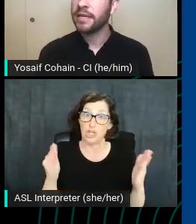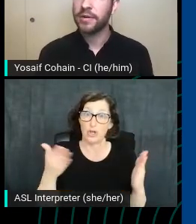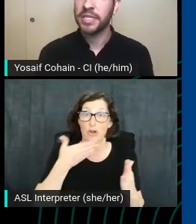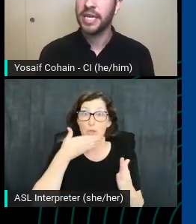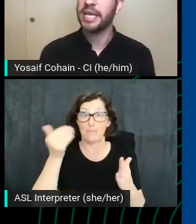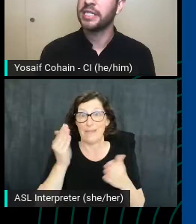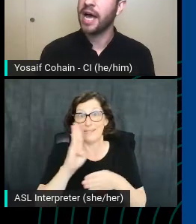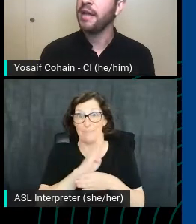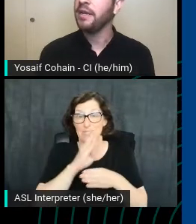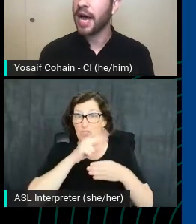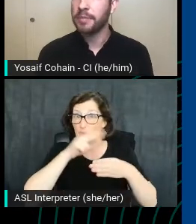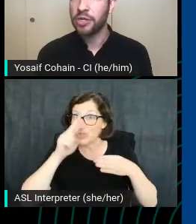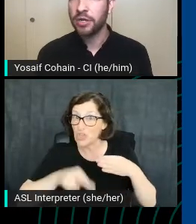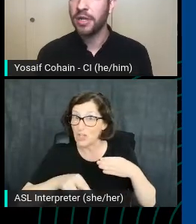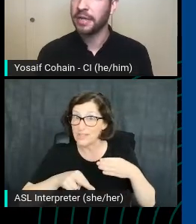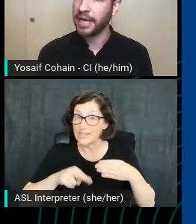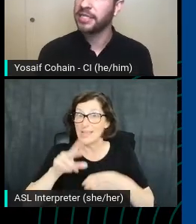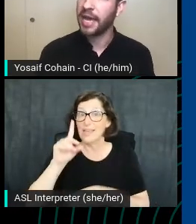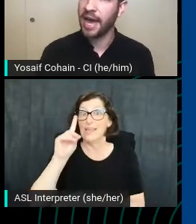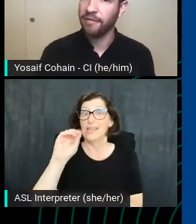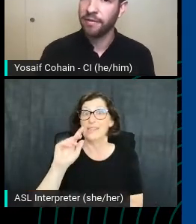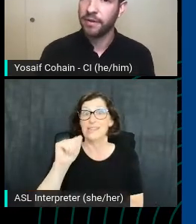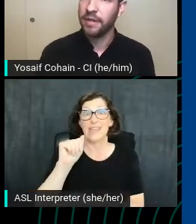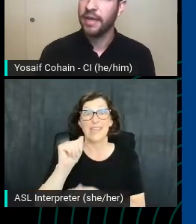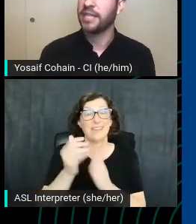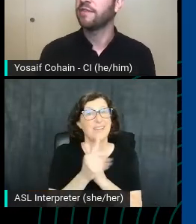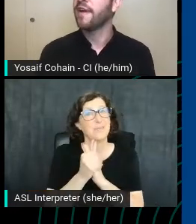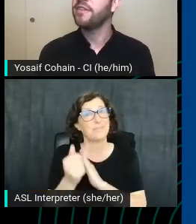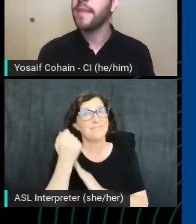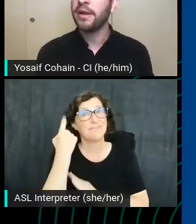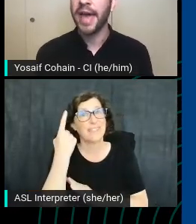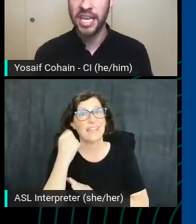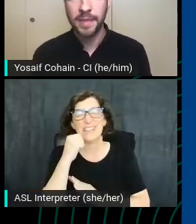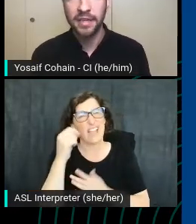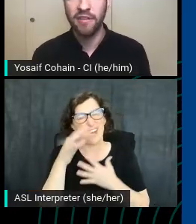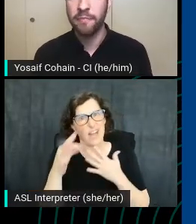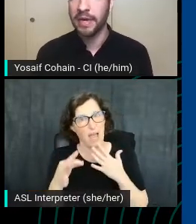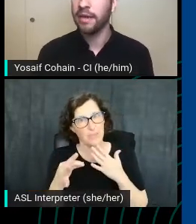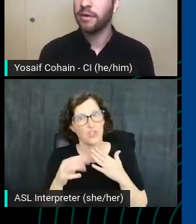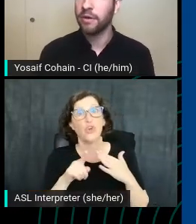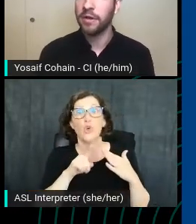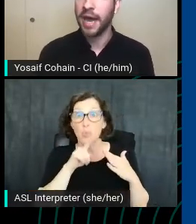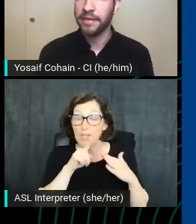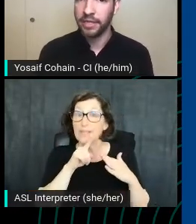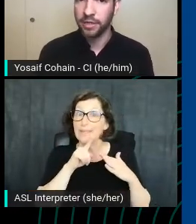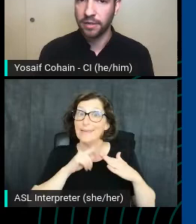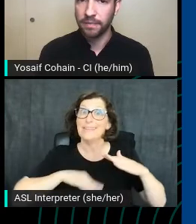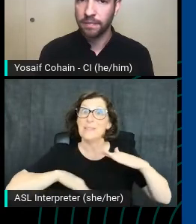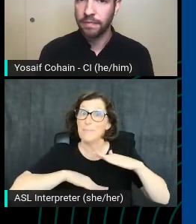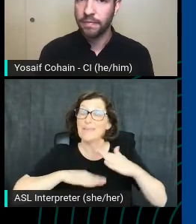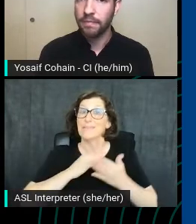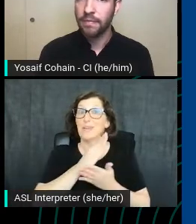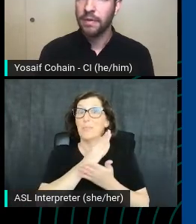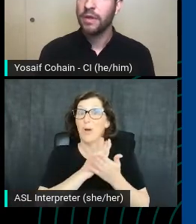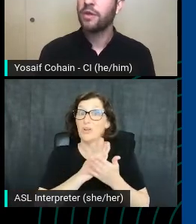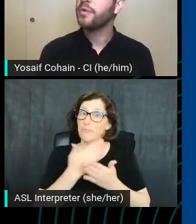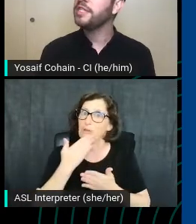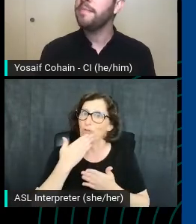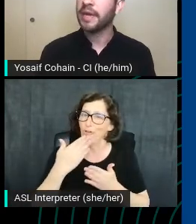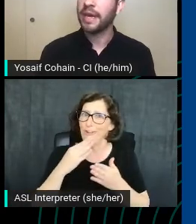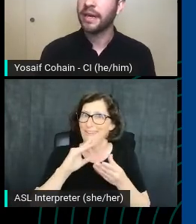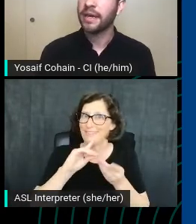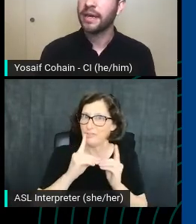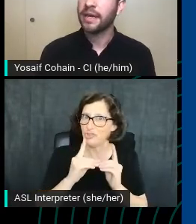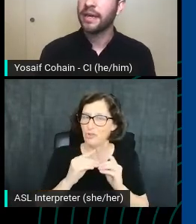data literacy is not an optional nice to have. It's a fundamental aspect of being good at digital. The